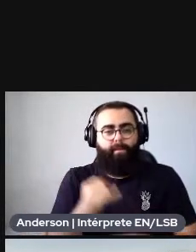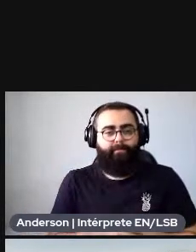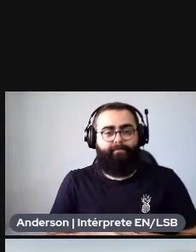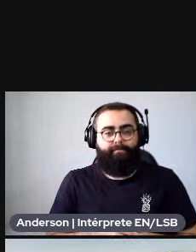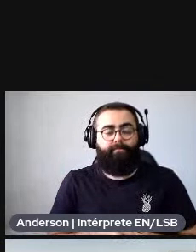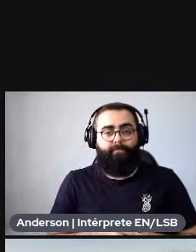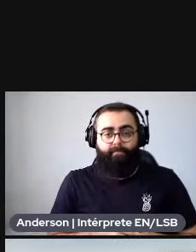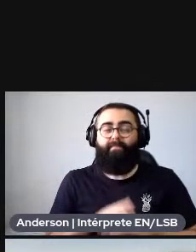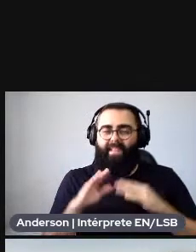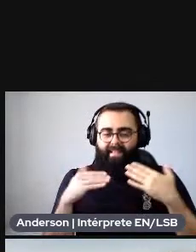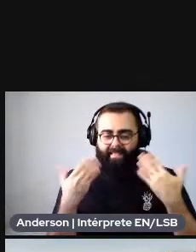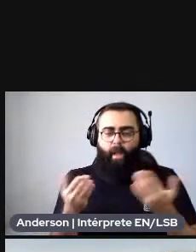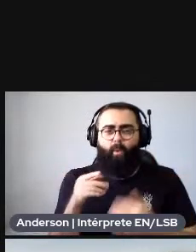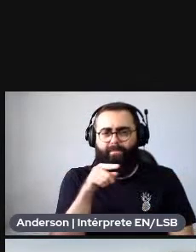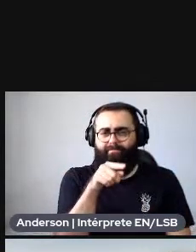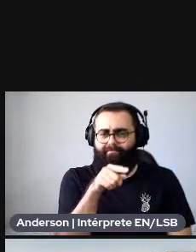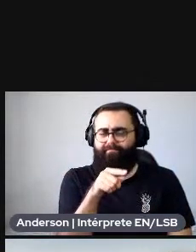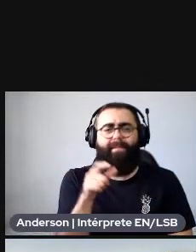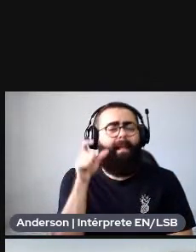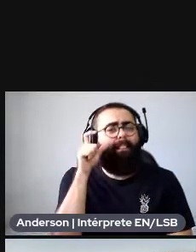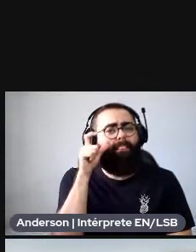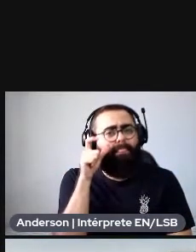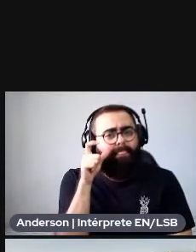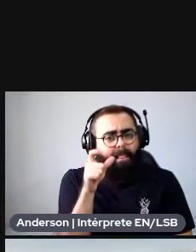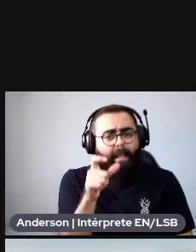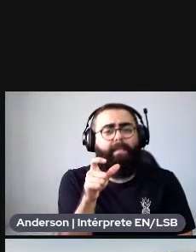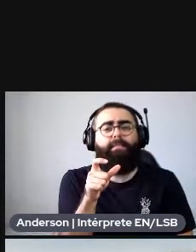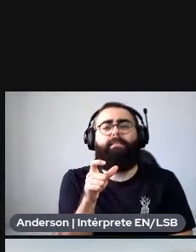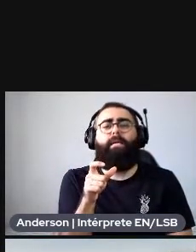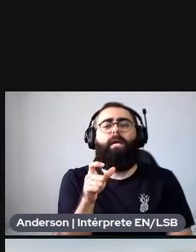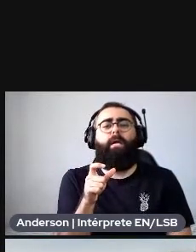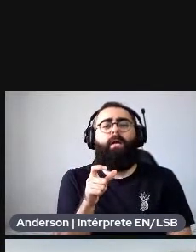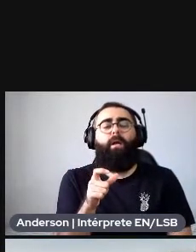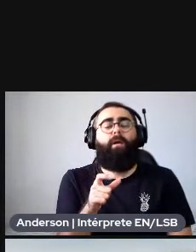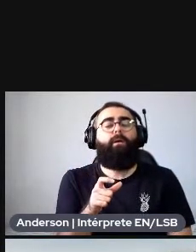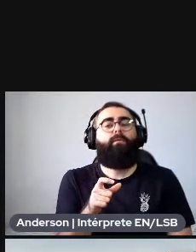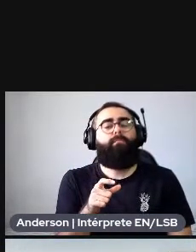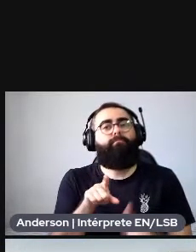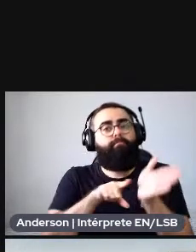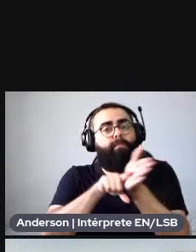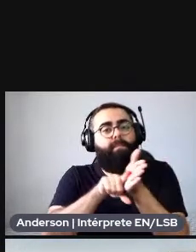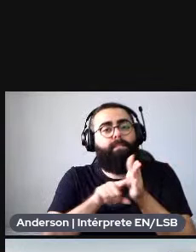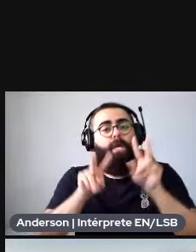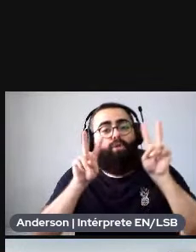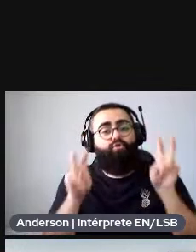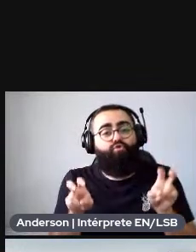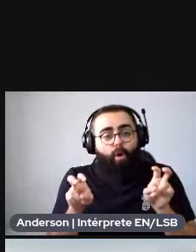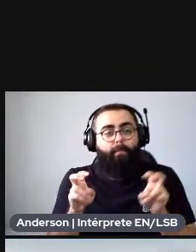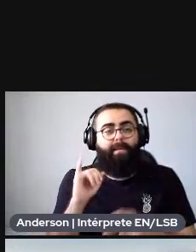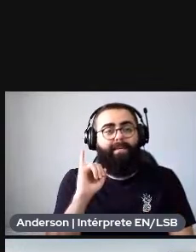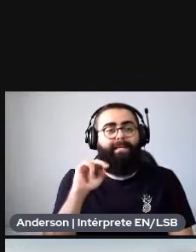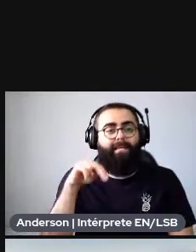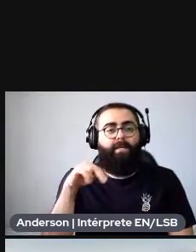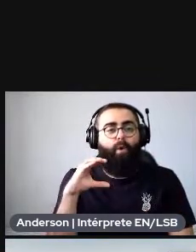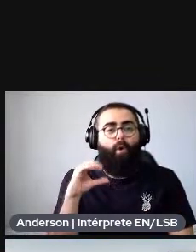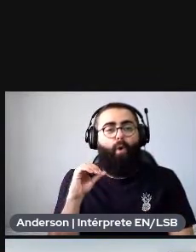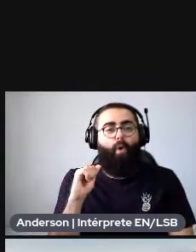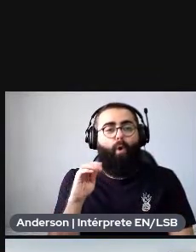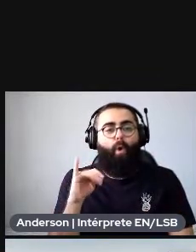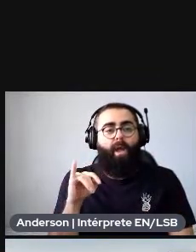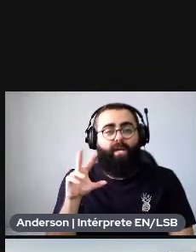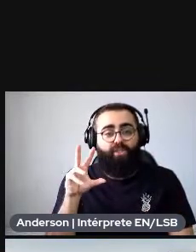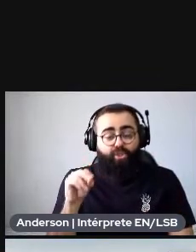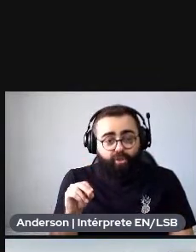it would be particularly interesting to look into the behavior of inchoative microconstructions, which are then the constructions introduced by the